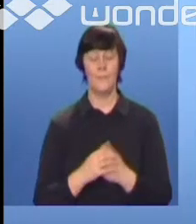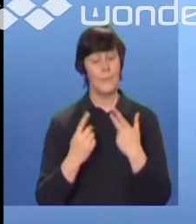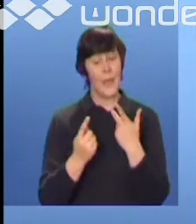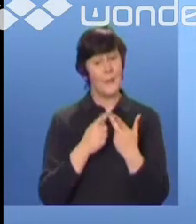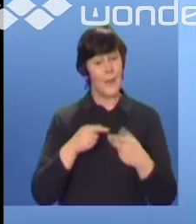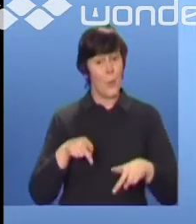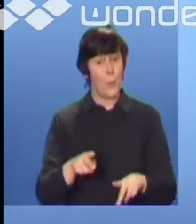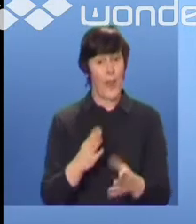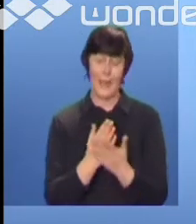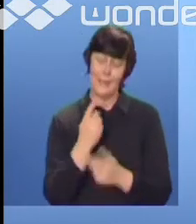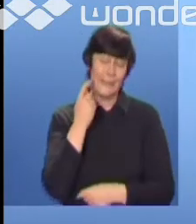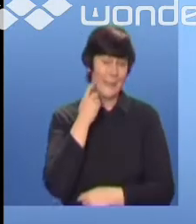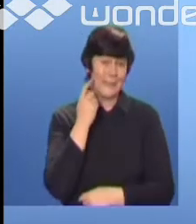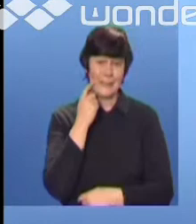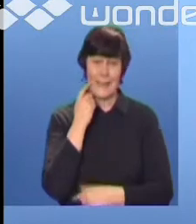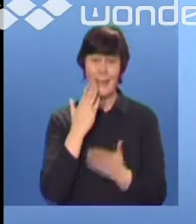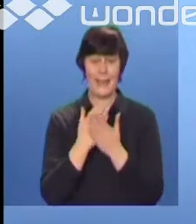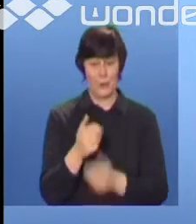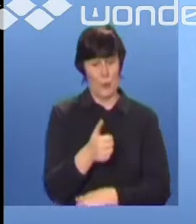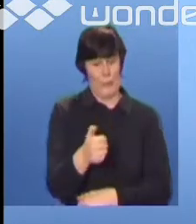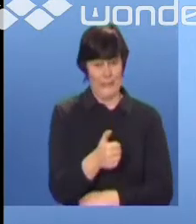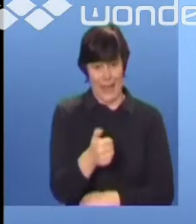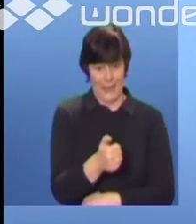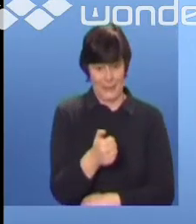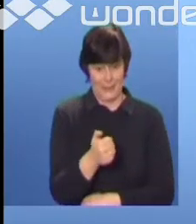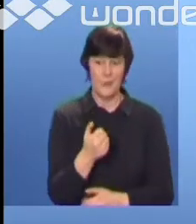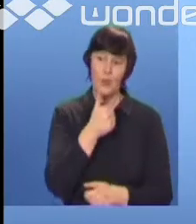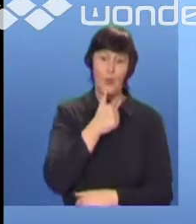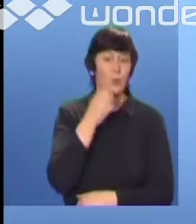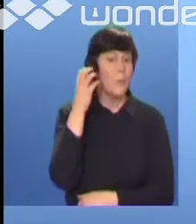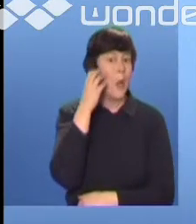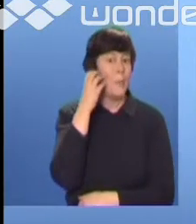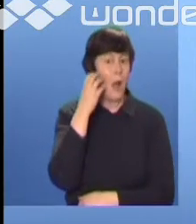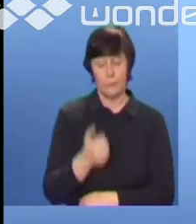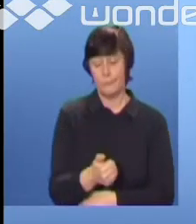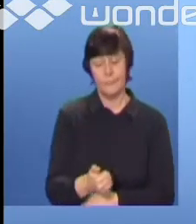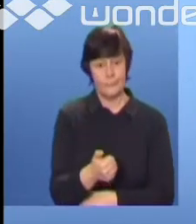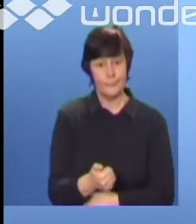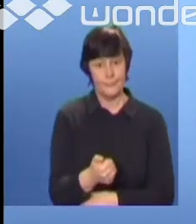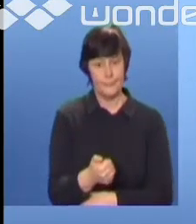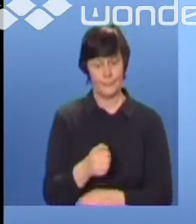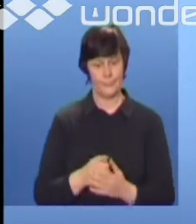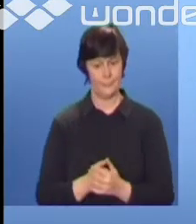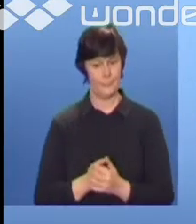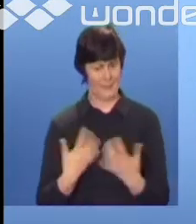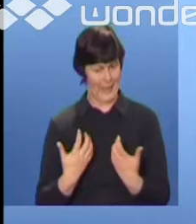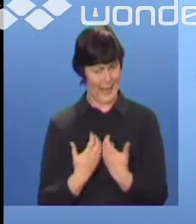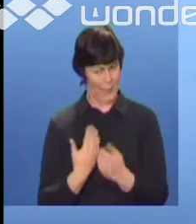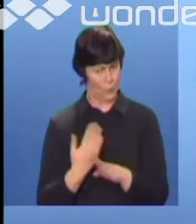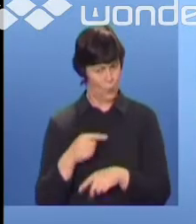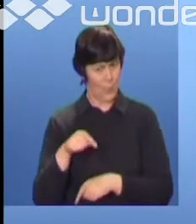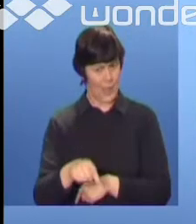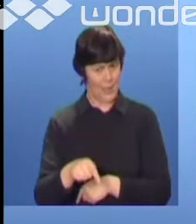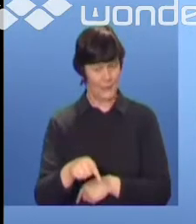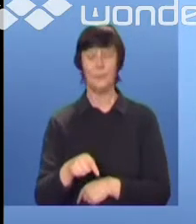service. Another very easy way to bid is by texting your bids from a mobile phone. Now, this is how you do